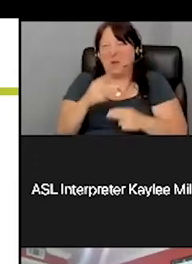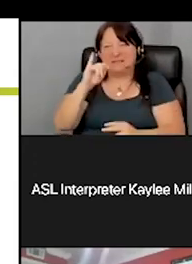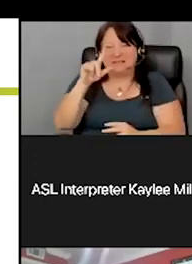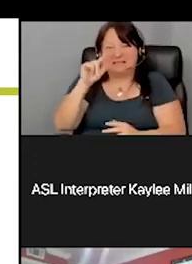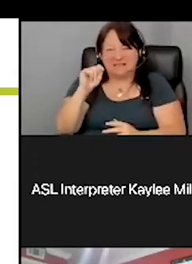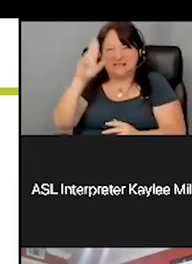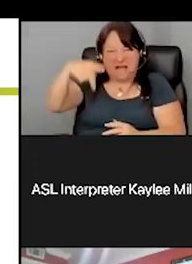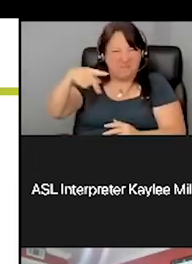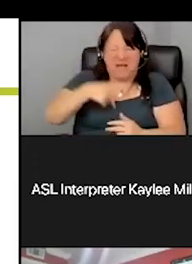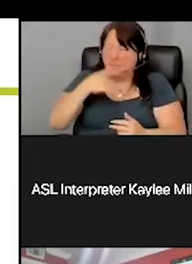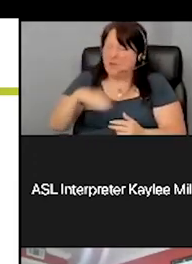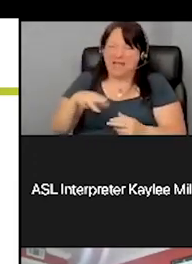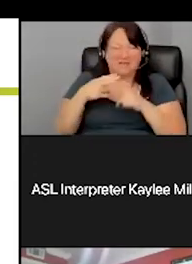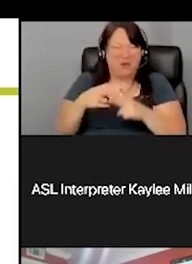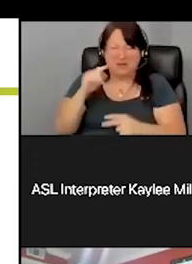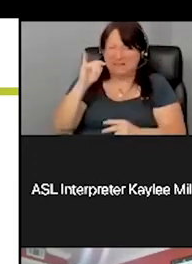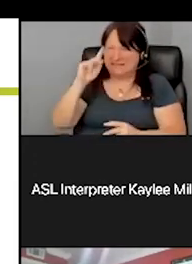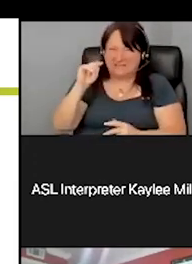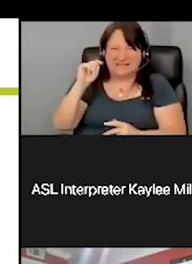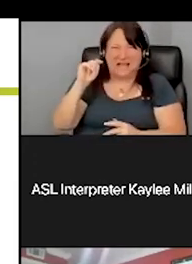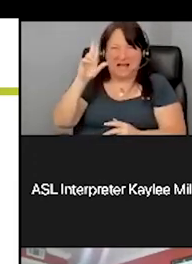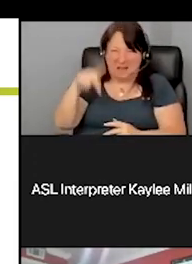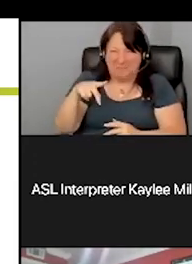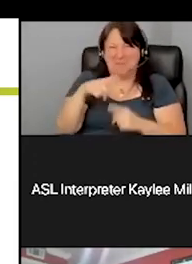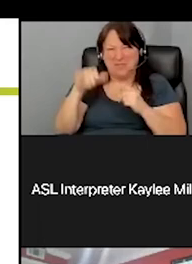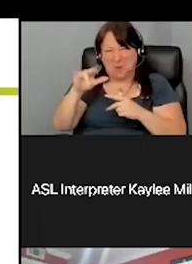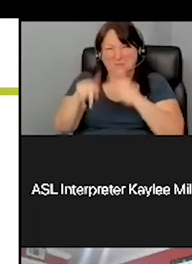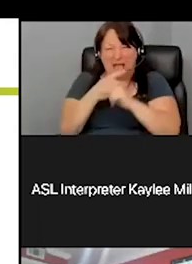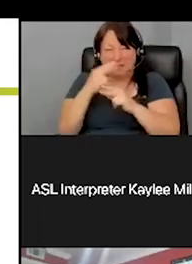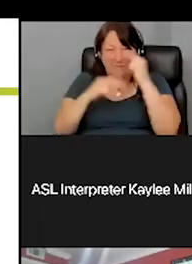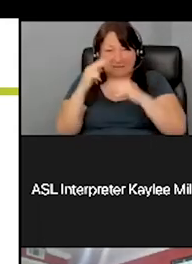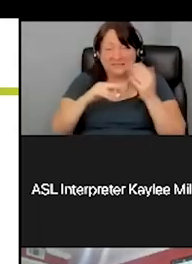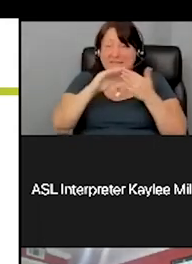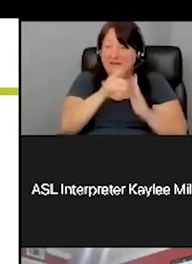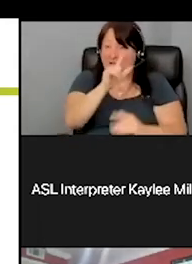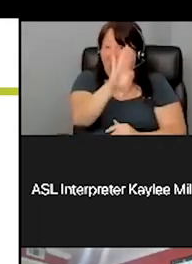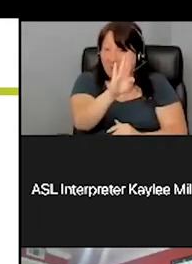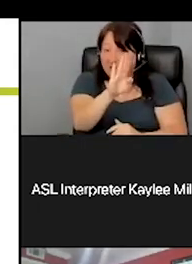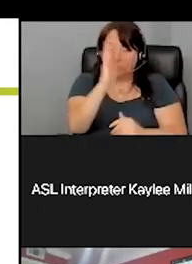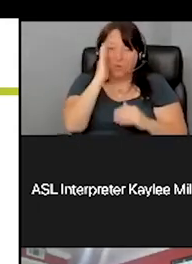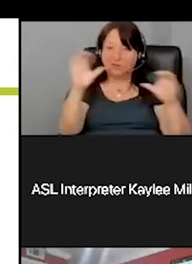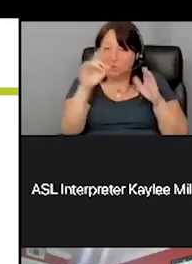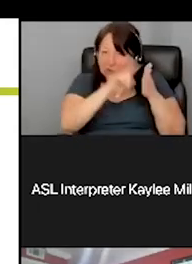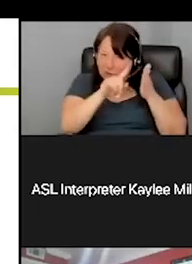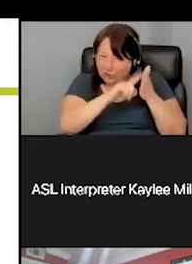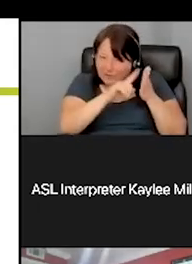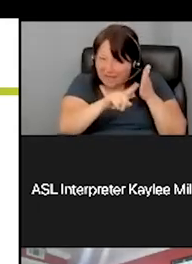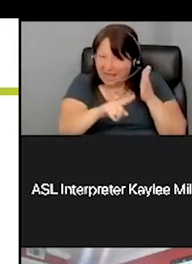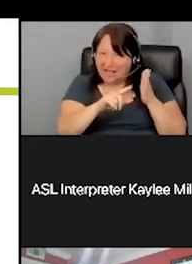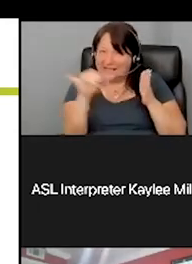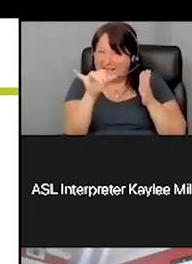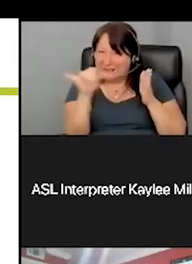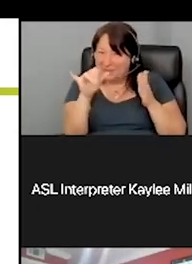are for more than just tilt up. The city of Long Beach is scheduled to do a survey on similar building types. Torrance,